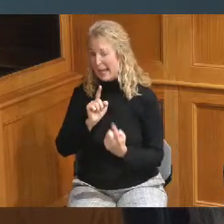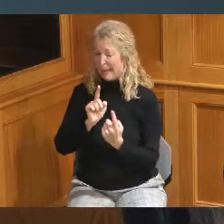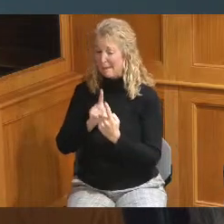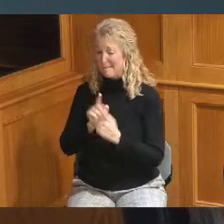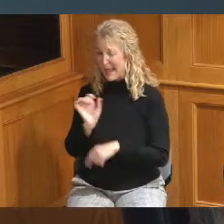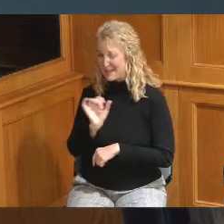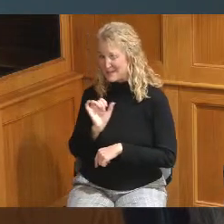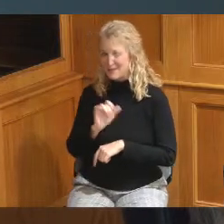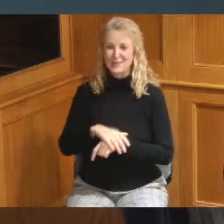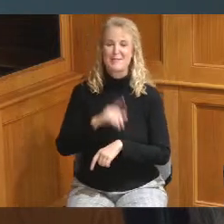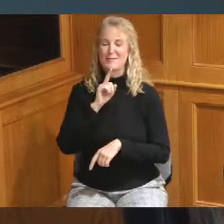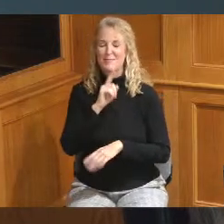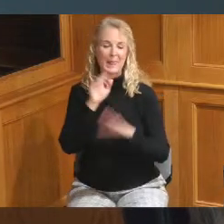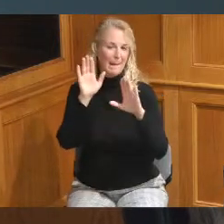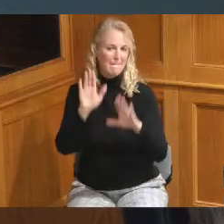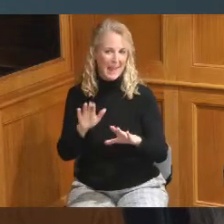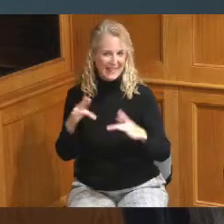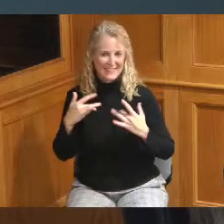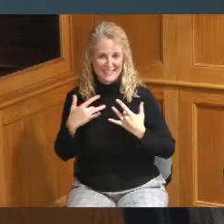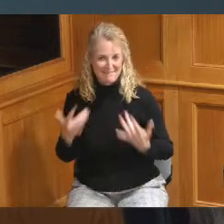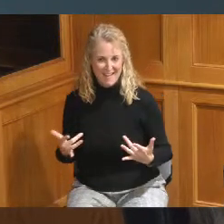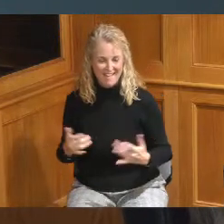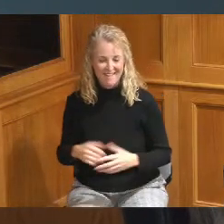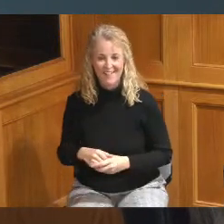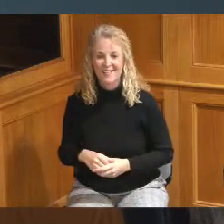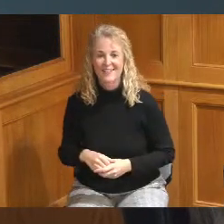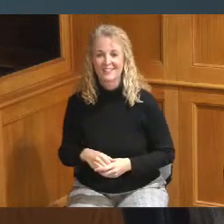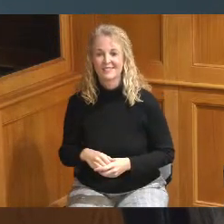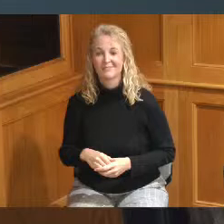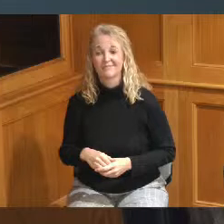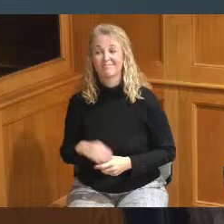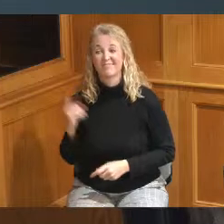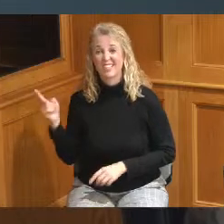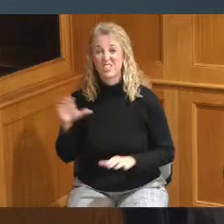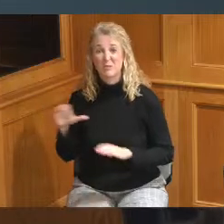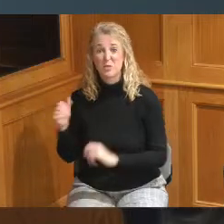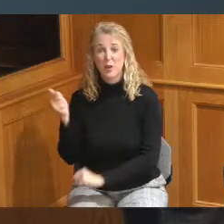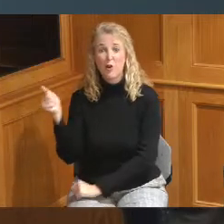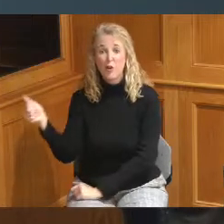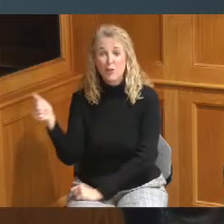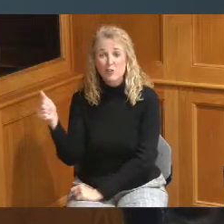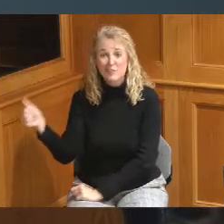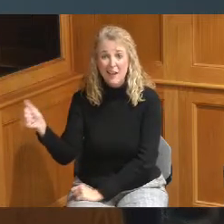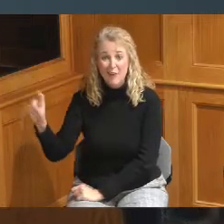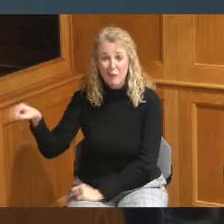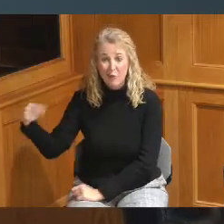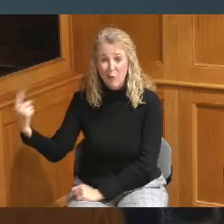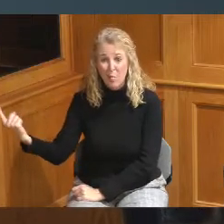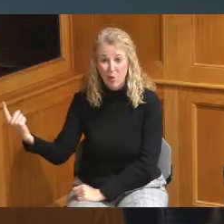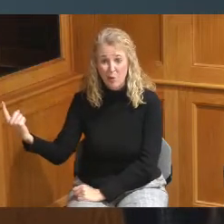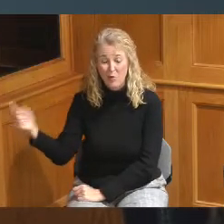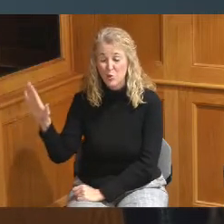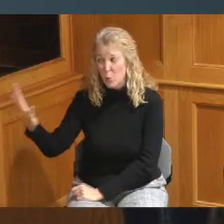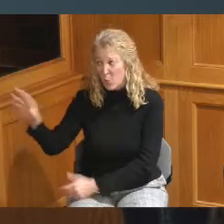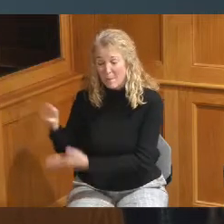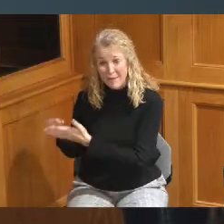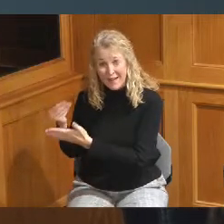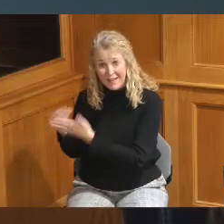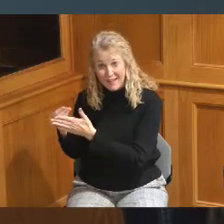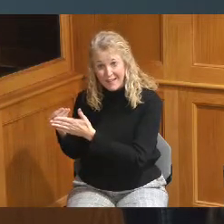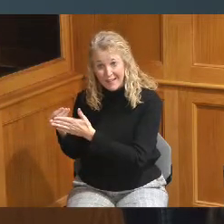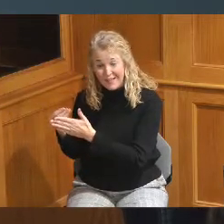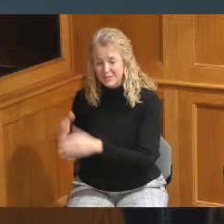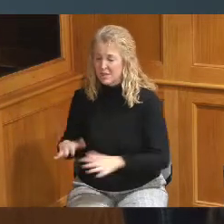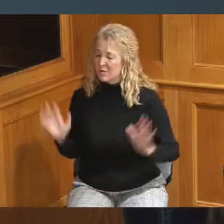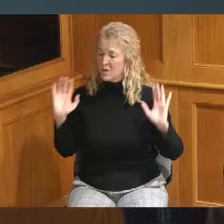a well put together thing. And she's been doing this on her own, with her own funds. And so